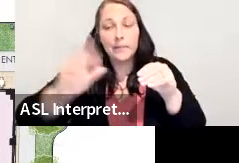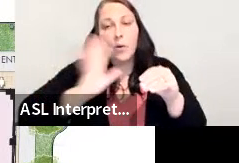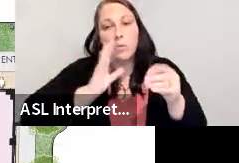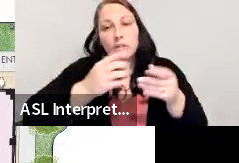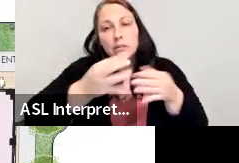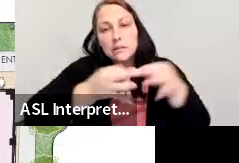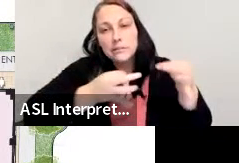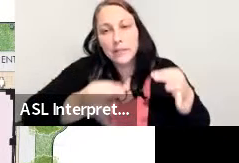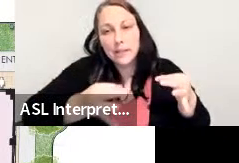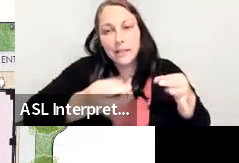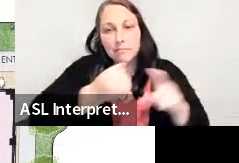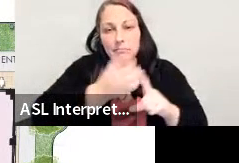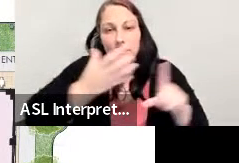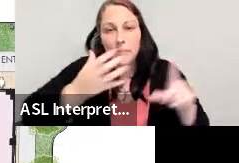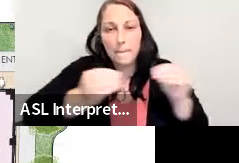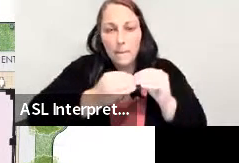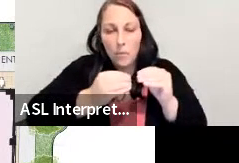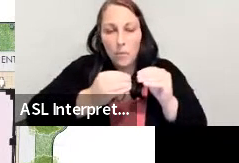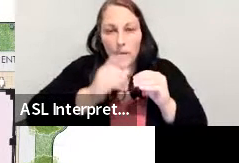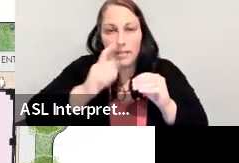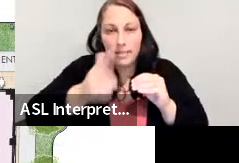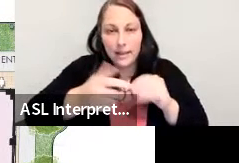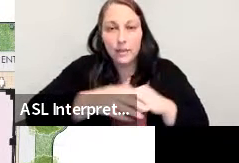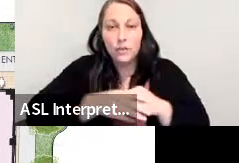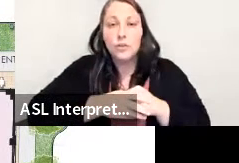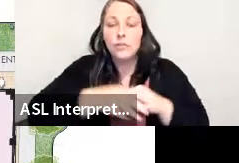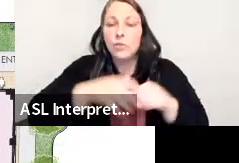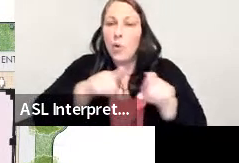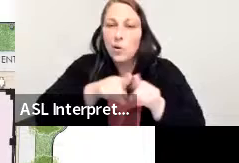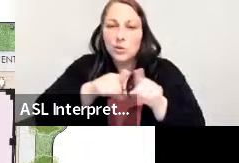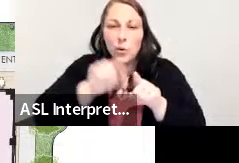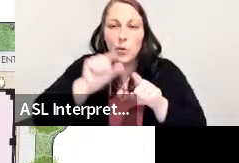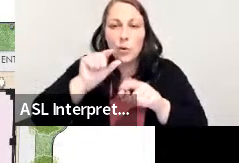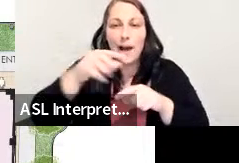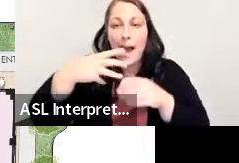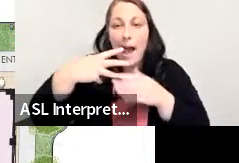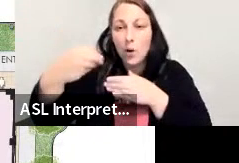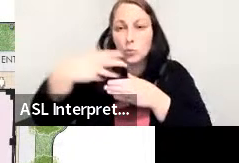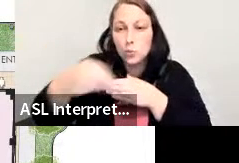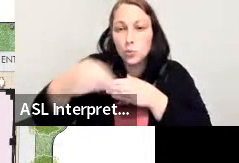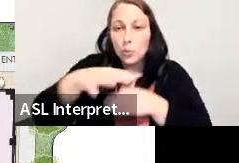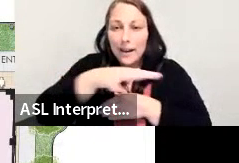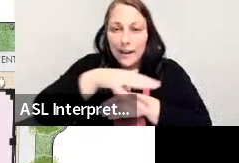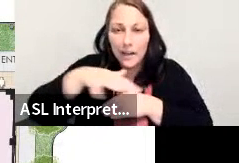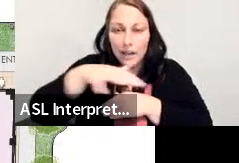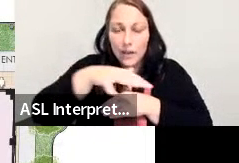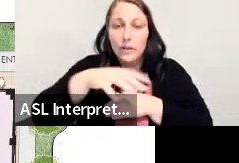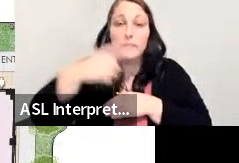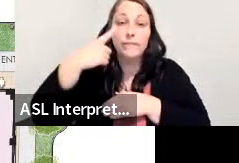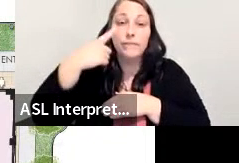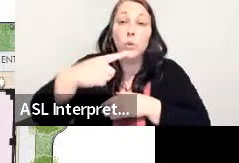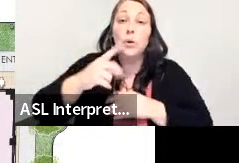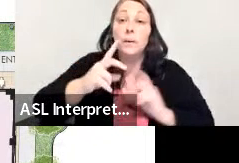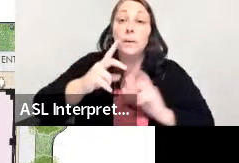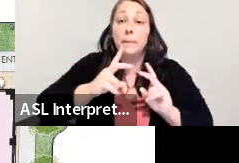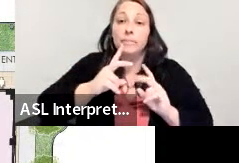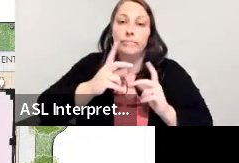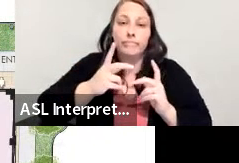of adjacent outdoor spaces that can be used by retailers. And we have that along Penn Street and also here